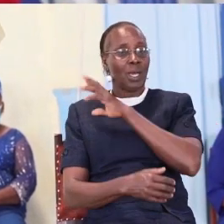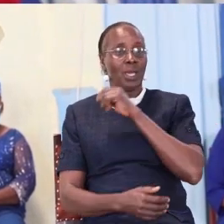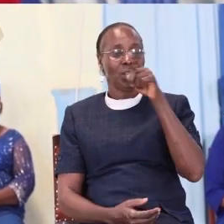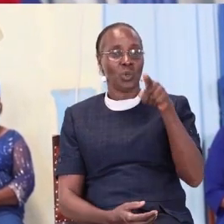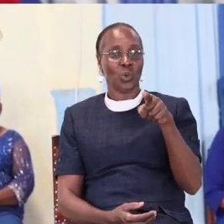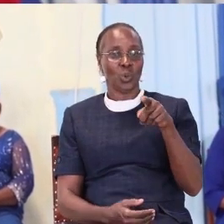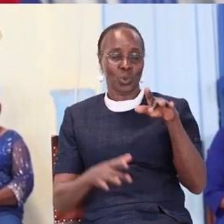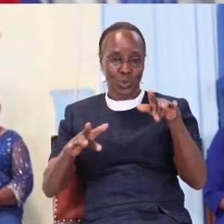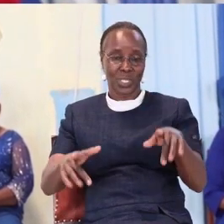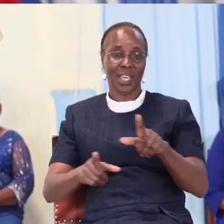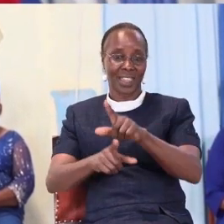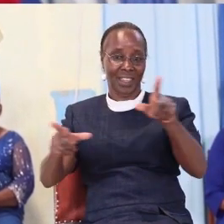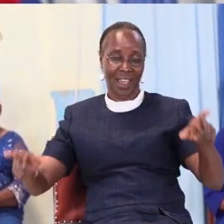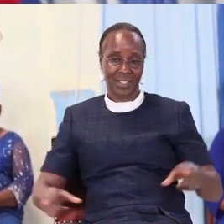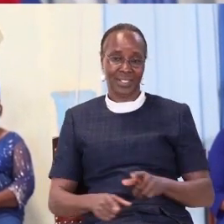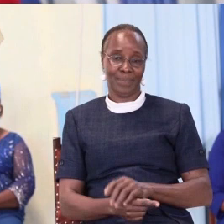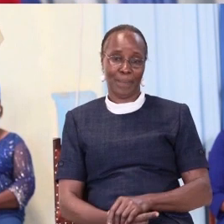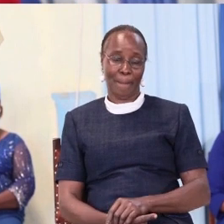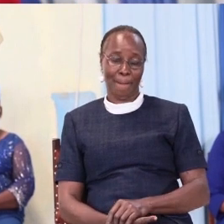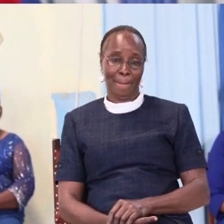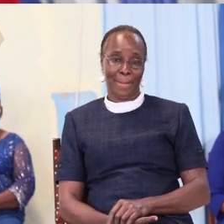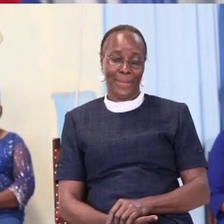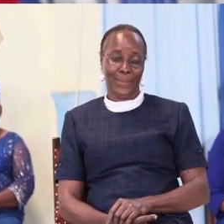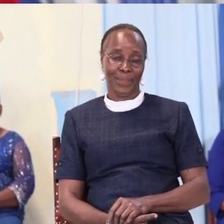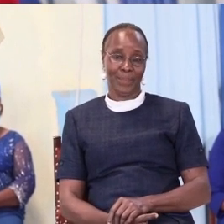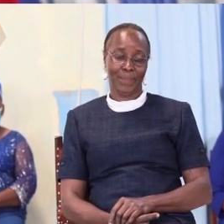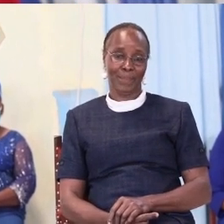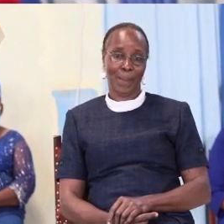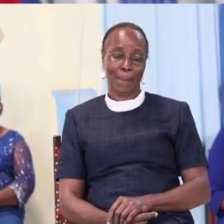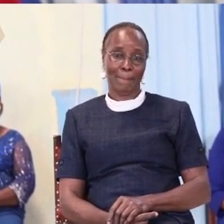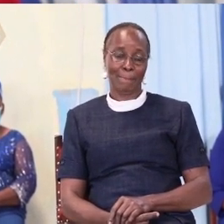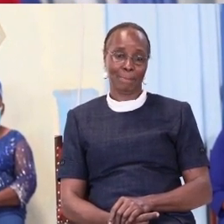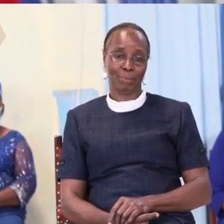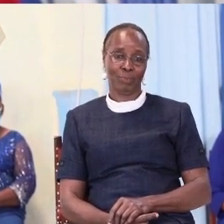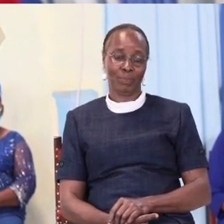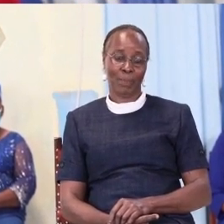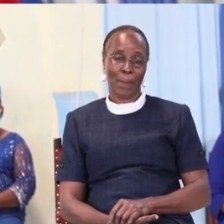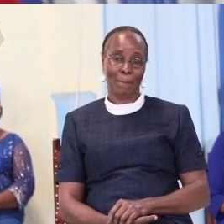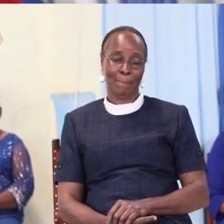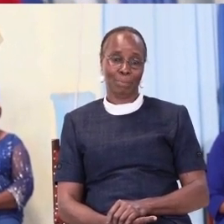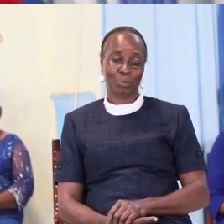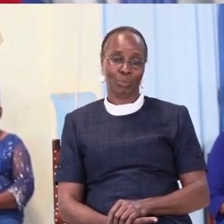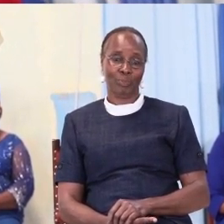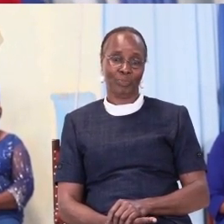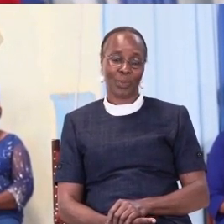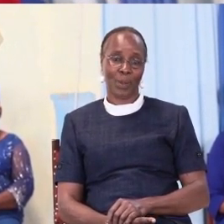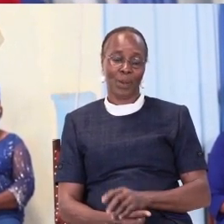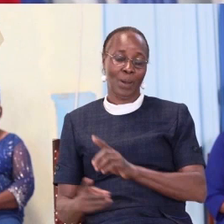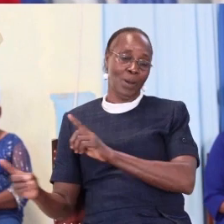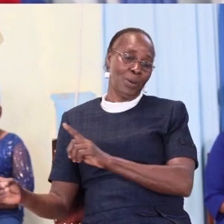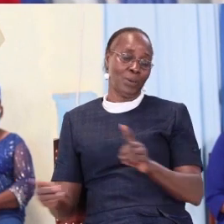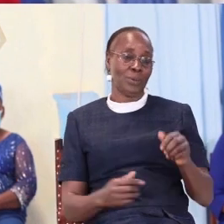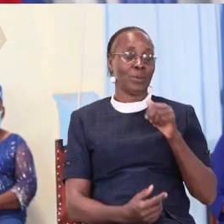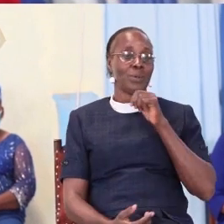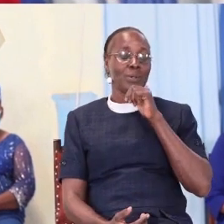After the Lord your God has driven them out for you, do not say to yourself that he brought